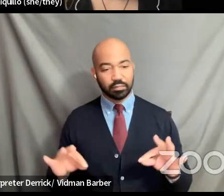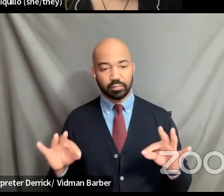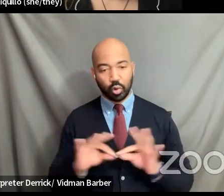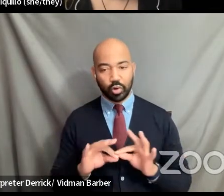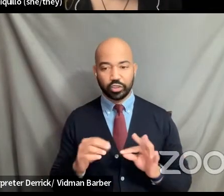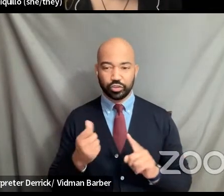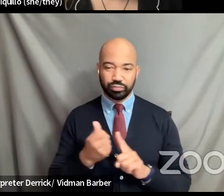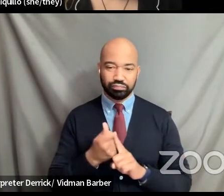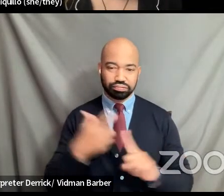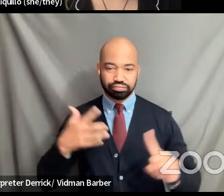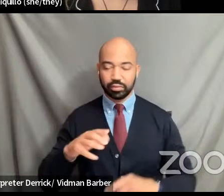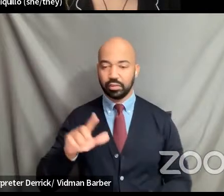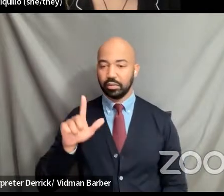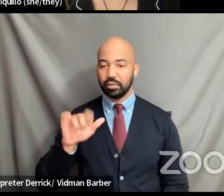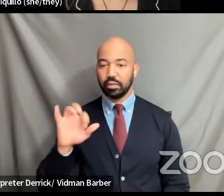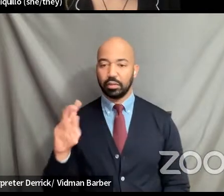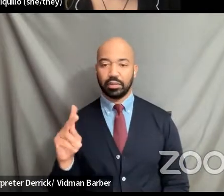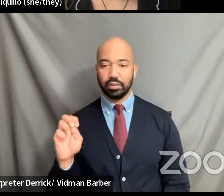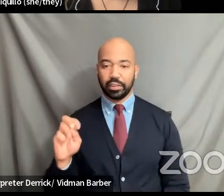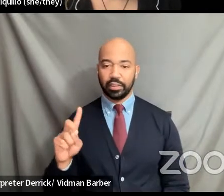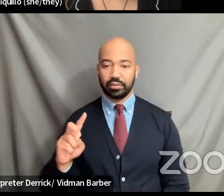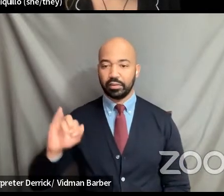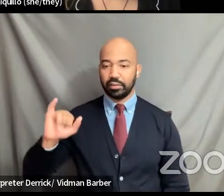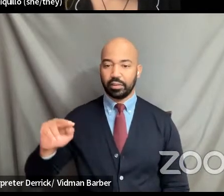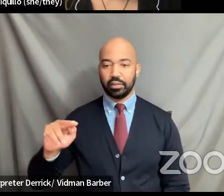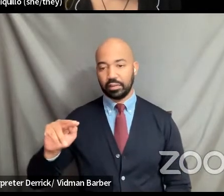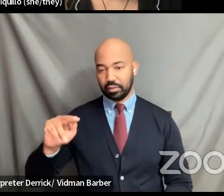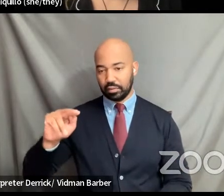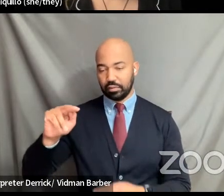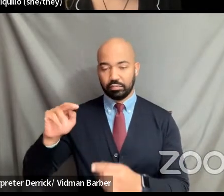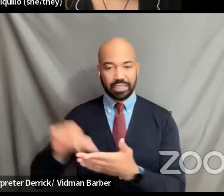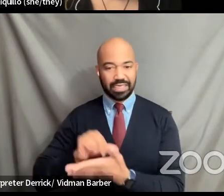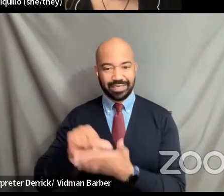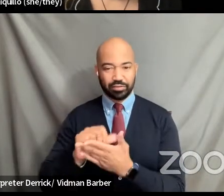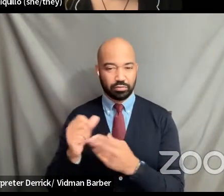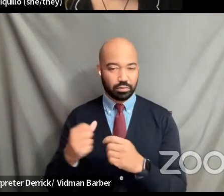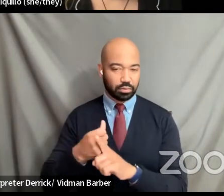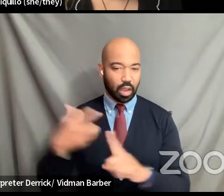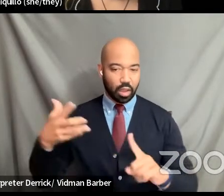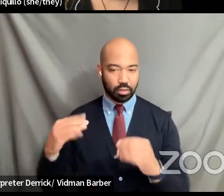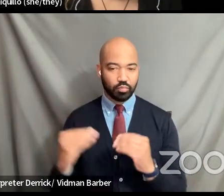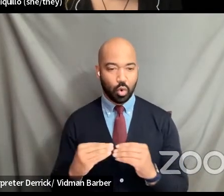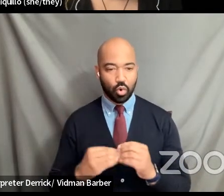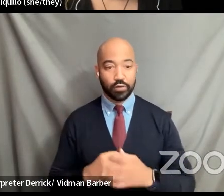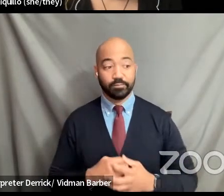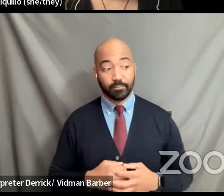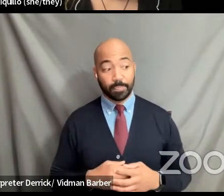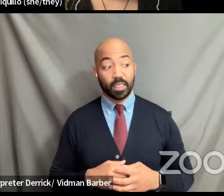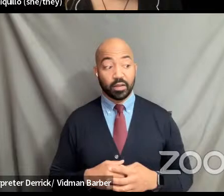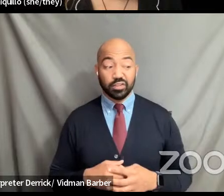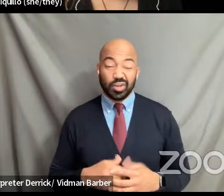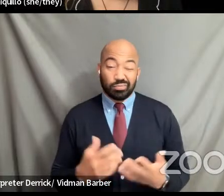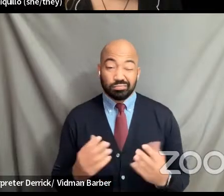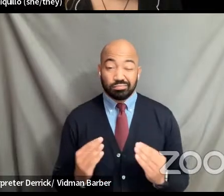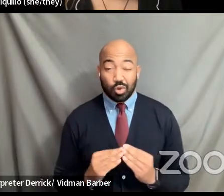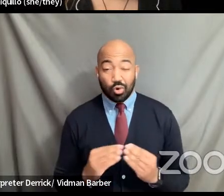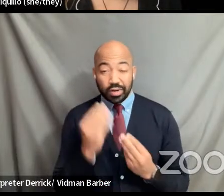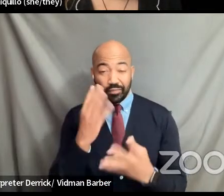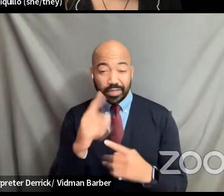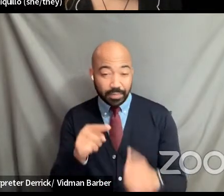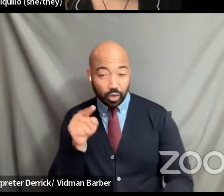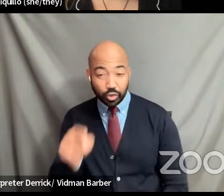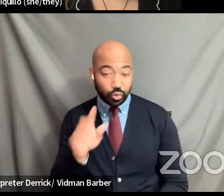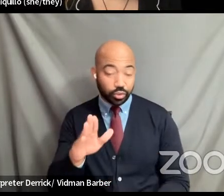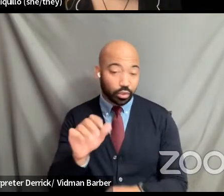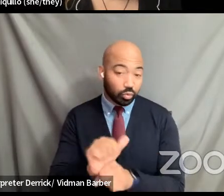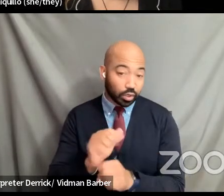page, because a lot of people are finding out information because, hey, let's be honest, like that's one of the only ways people can find out information about you, because you're